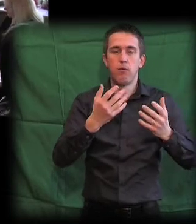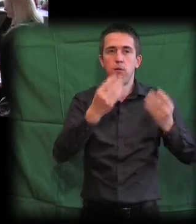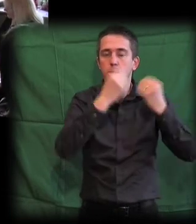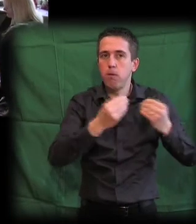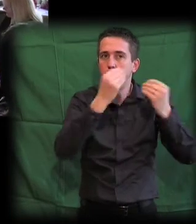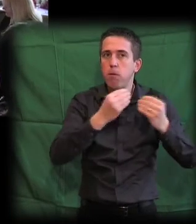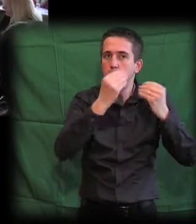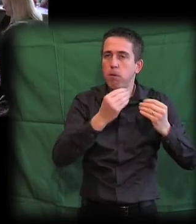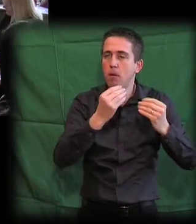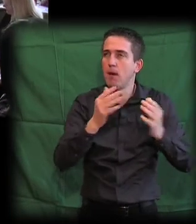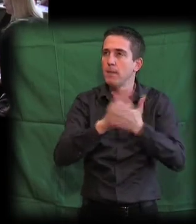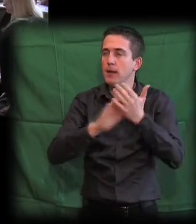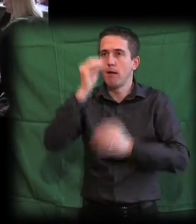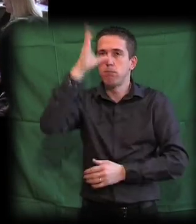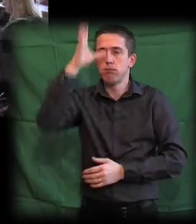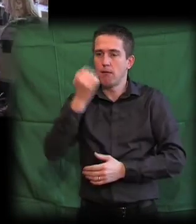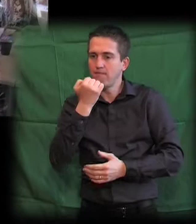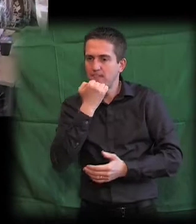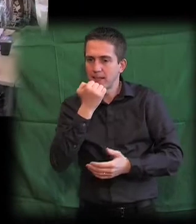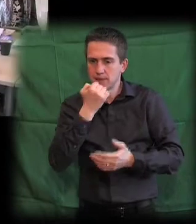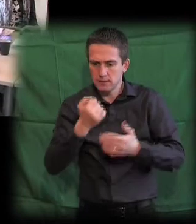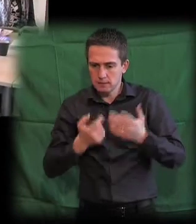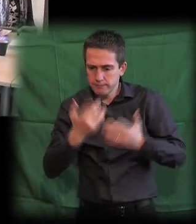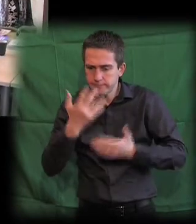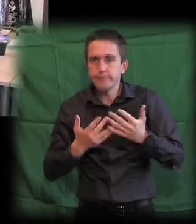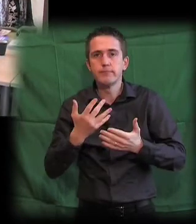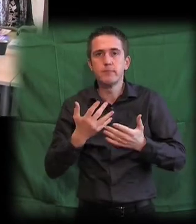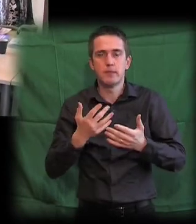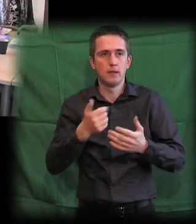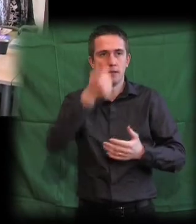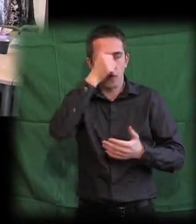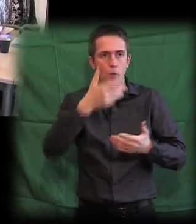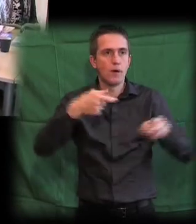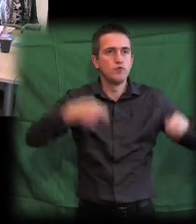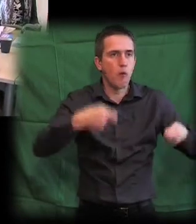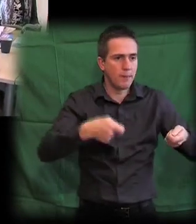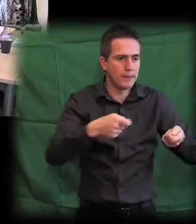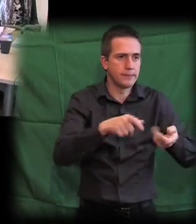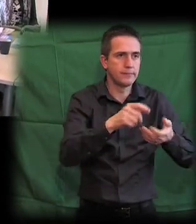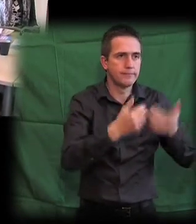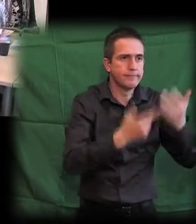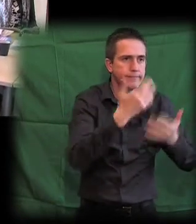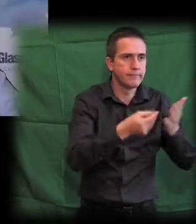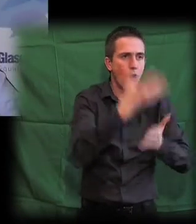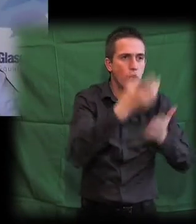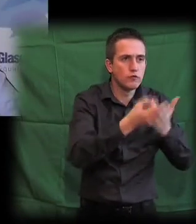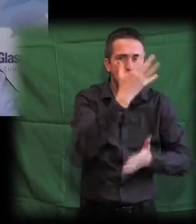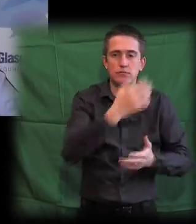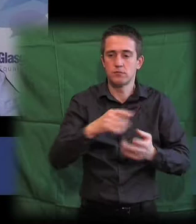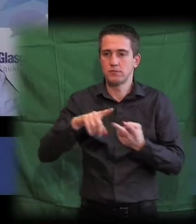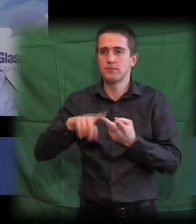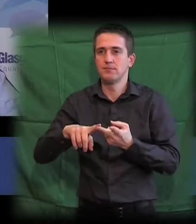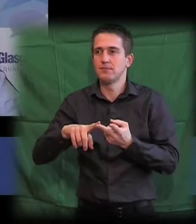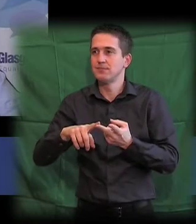generally figures. Now figures, it's not just shopping. Figures is understanding